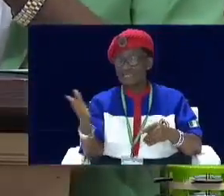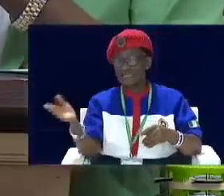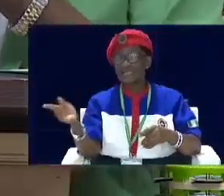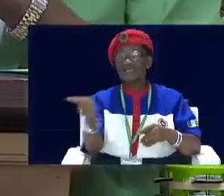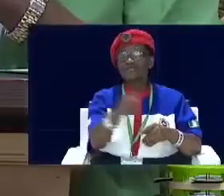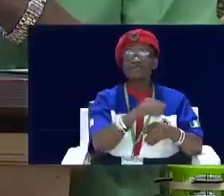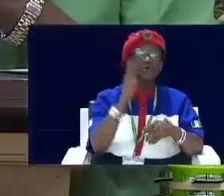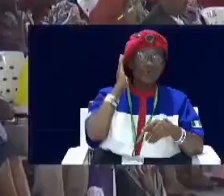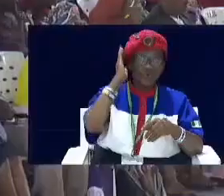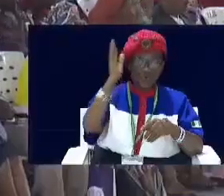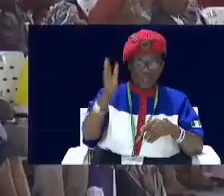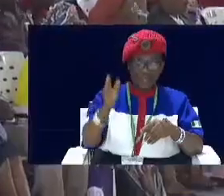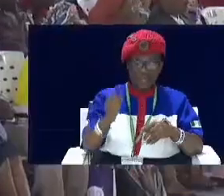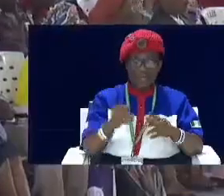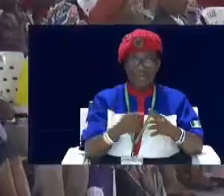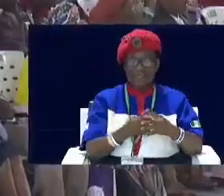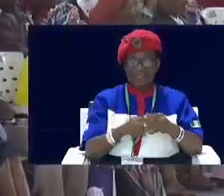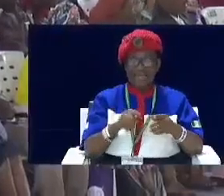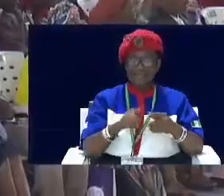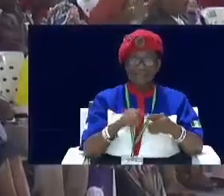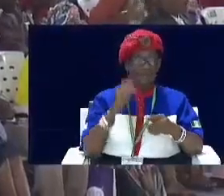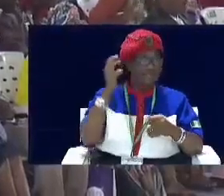the inaudible. And